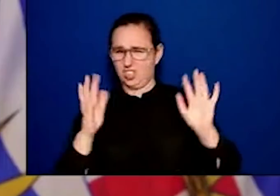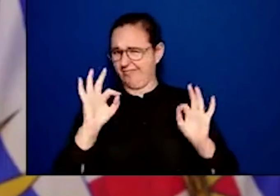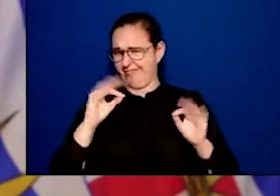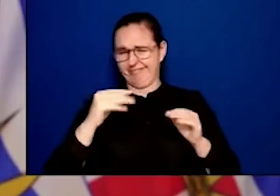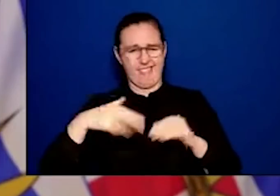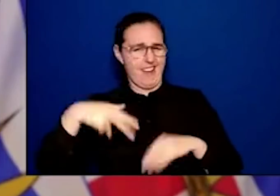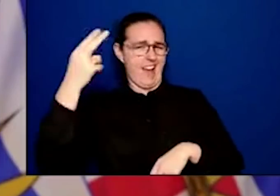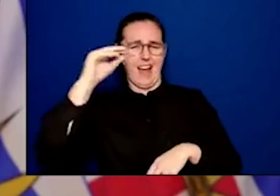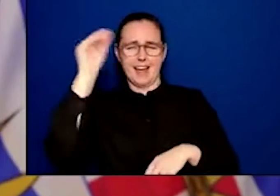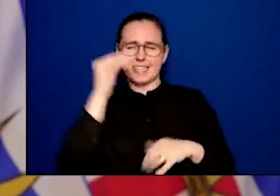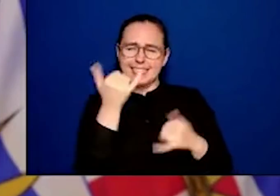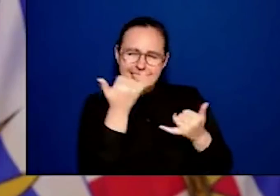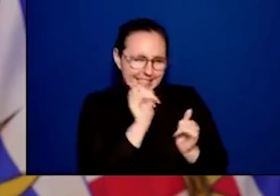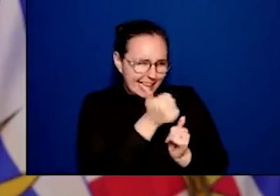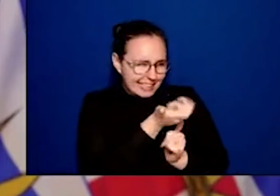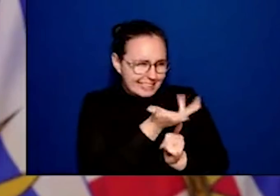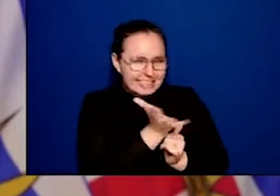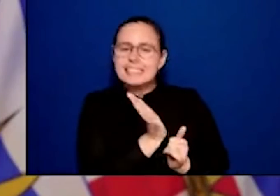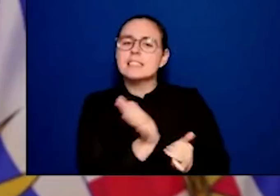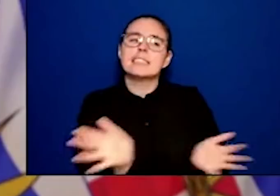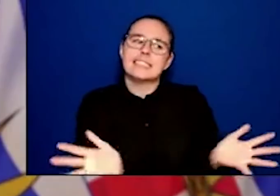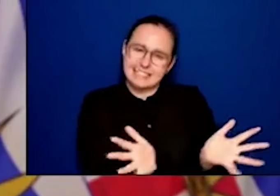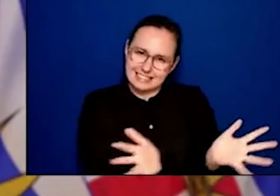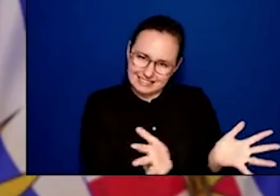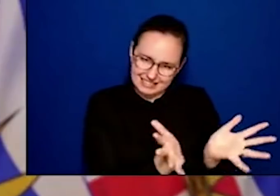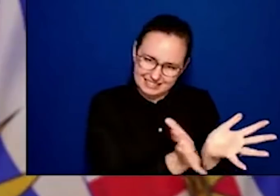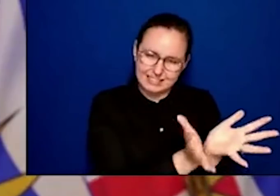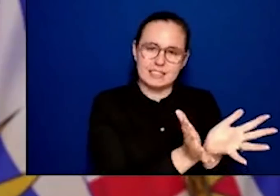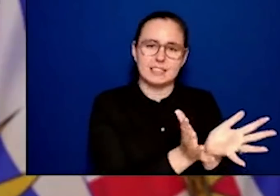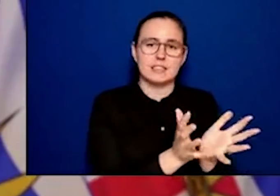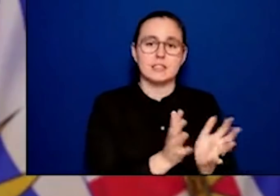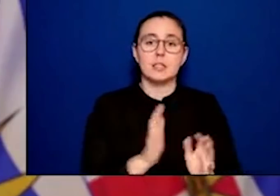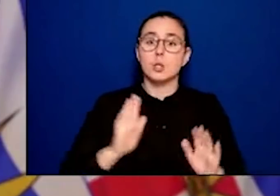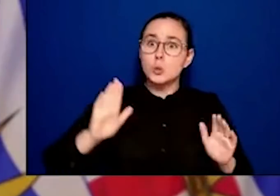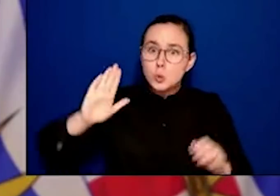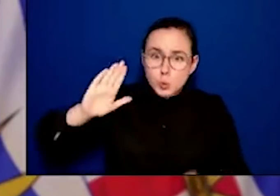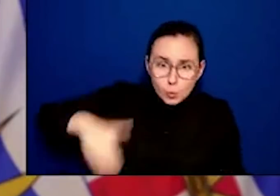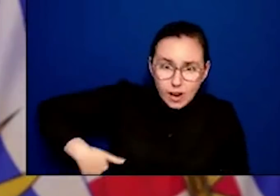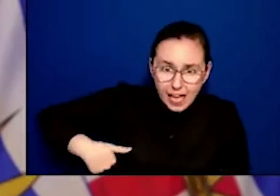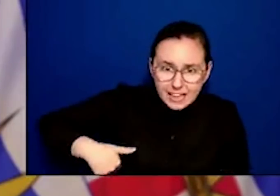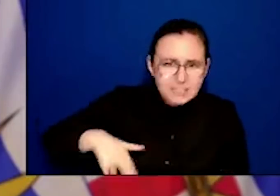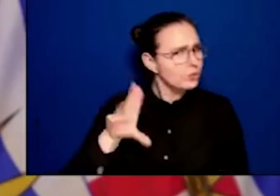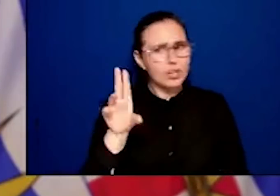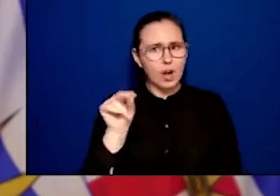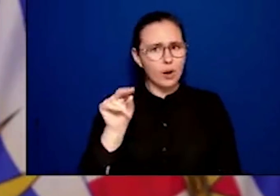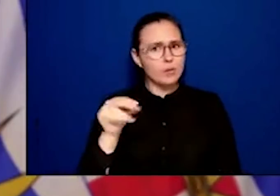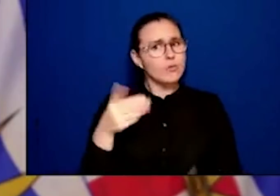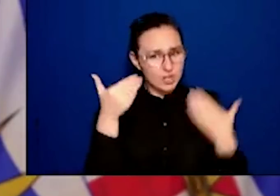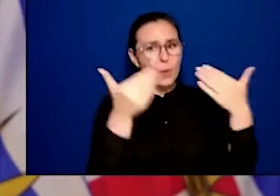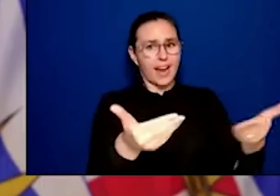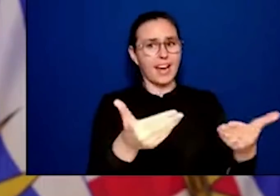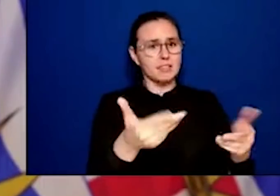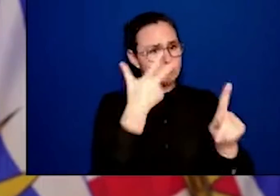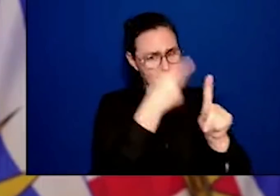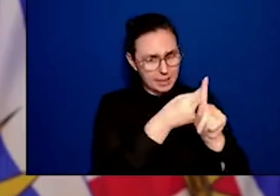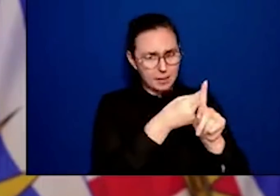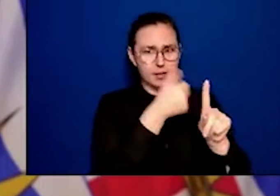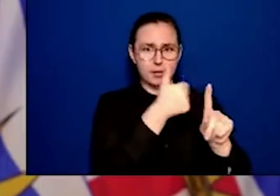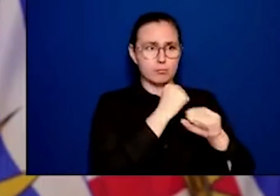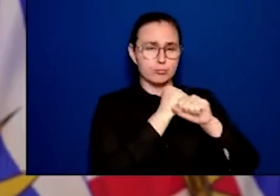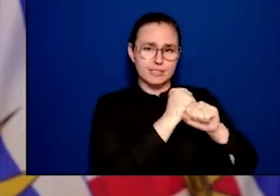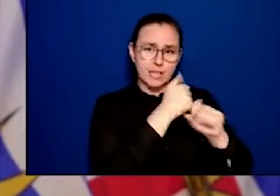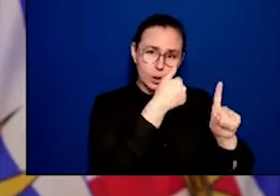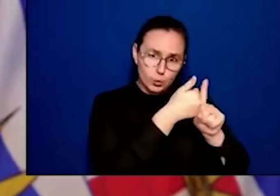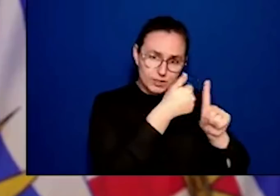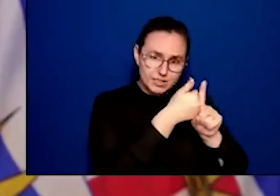to protect your family, to protect those we care for, and the workers that we work with. People who are ineligible to work